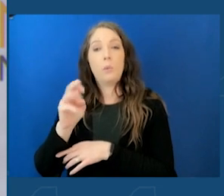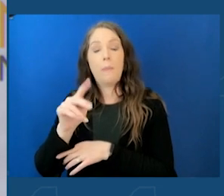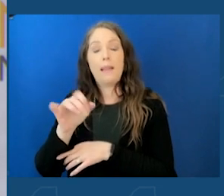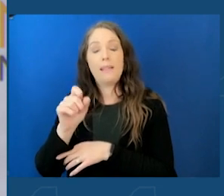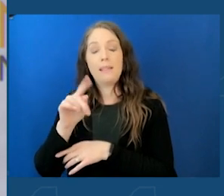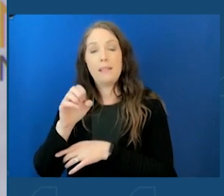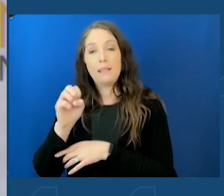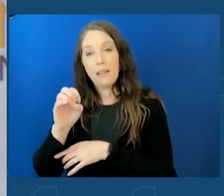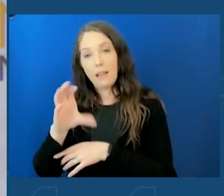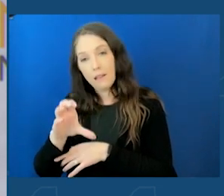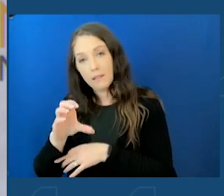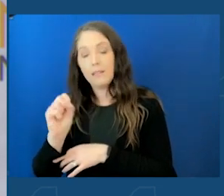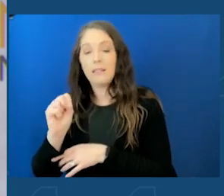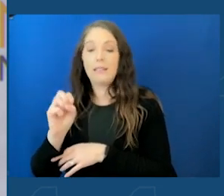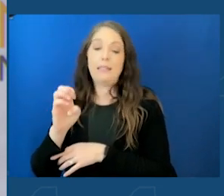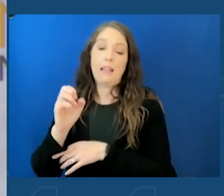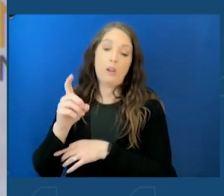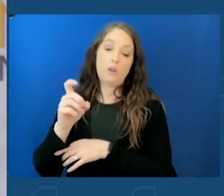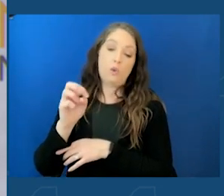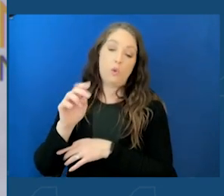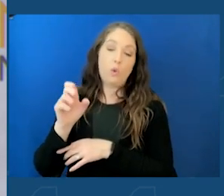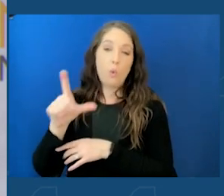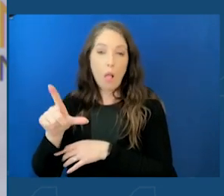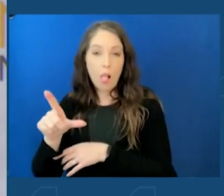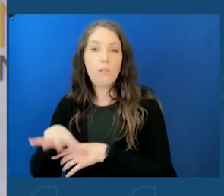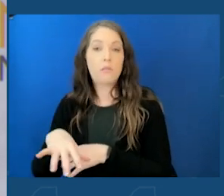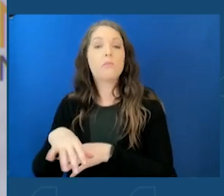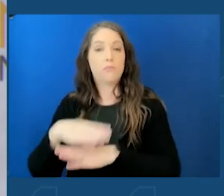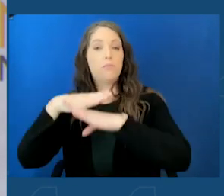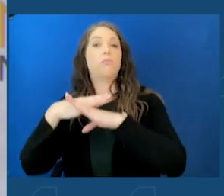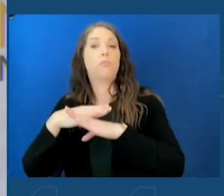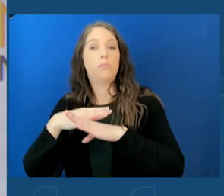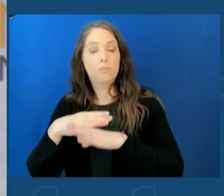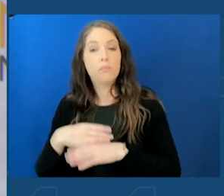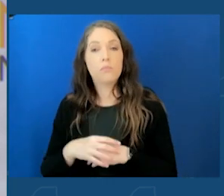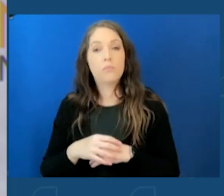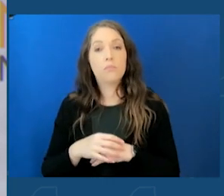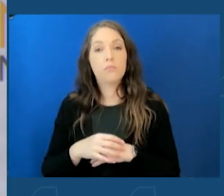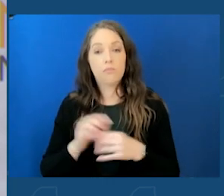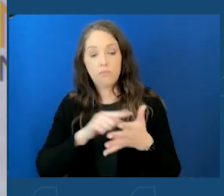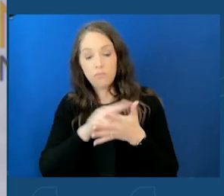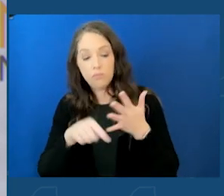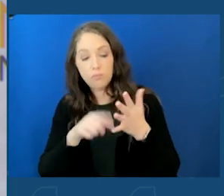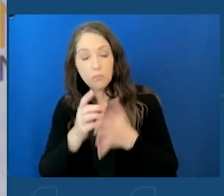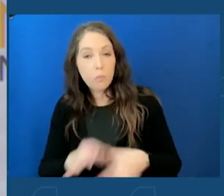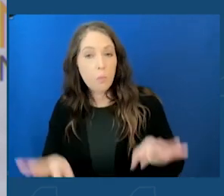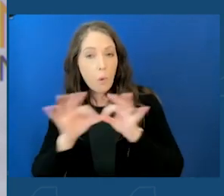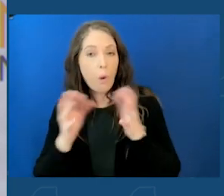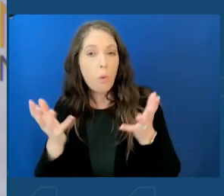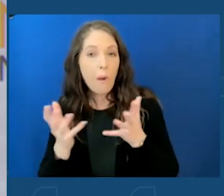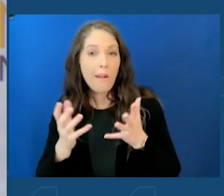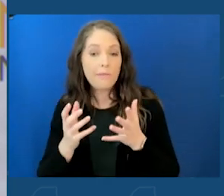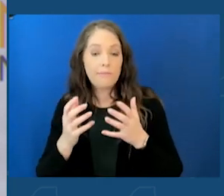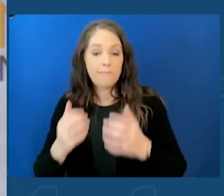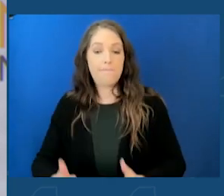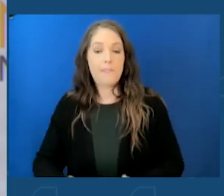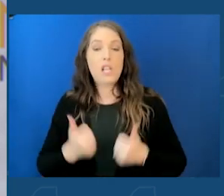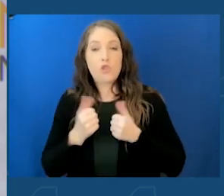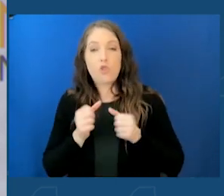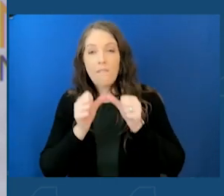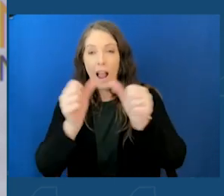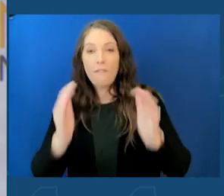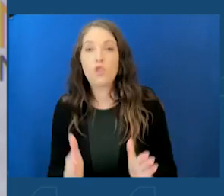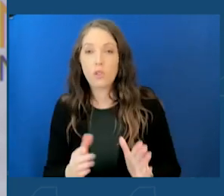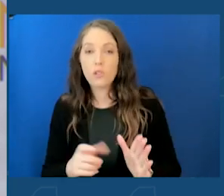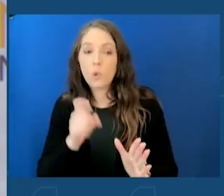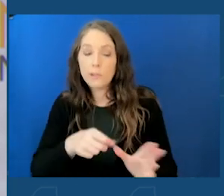be? We know, as the governor said, it needs to be survivor-centered. We need to listen to survivors and understand